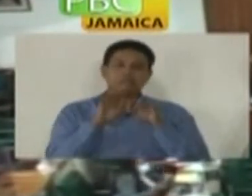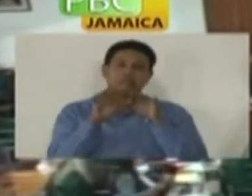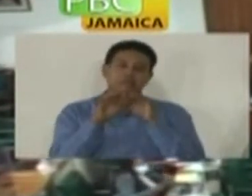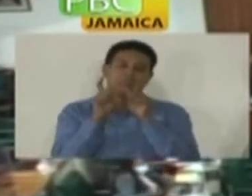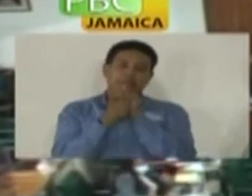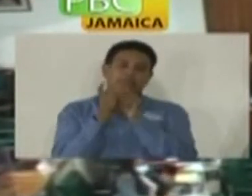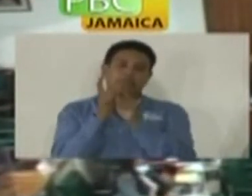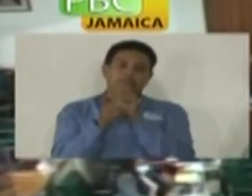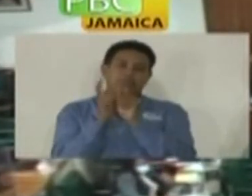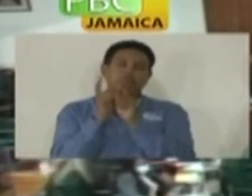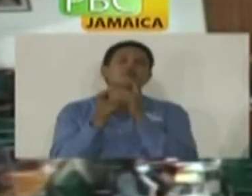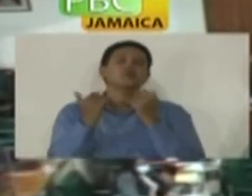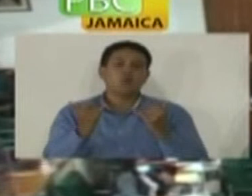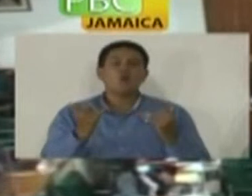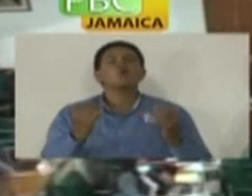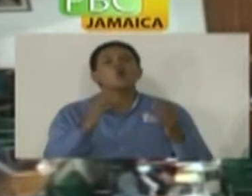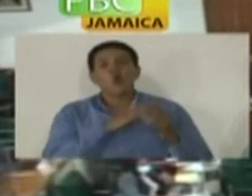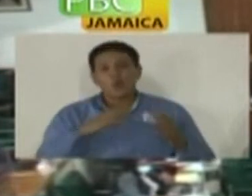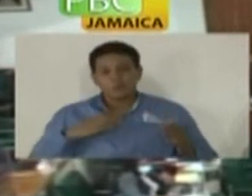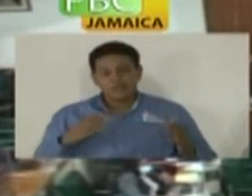committee of the whole Senate.